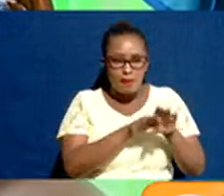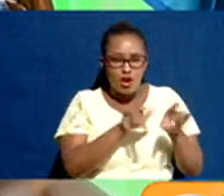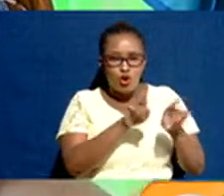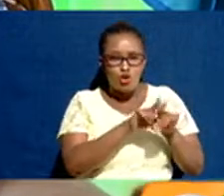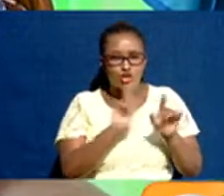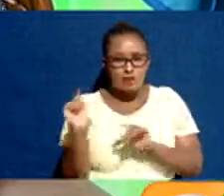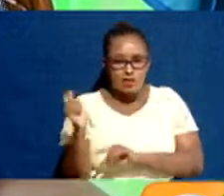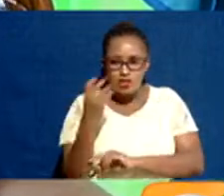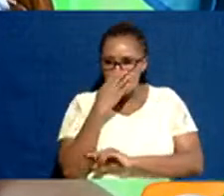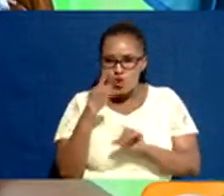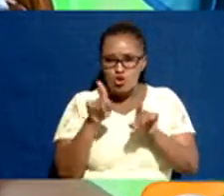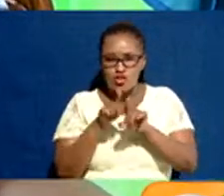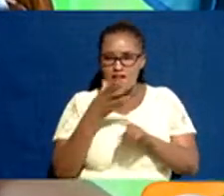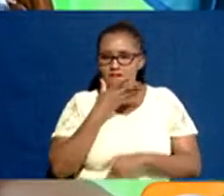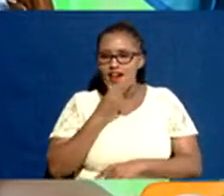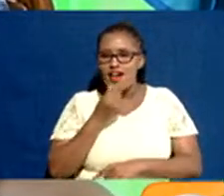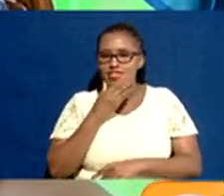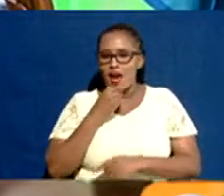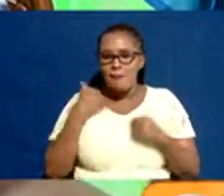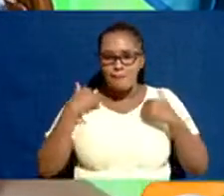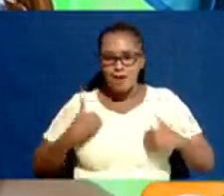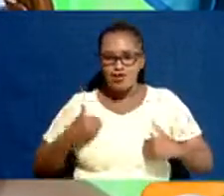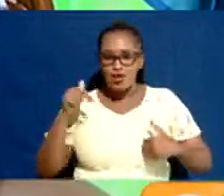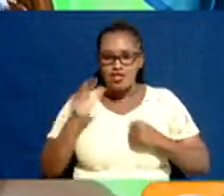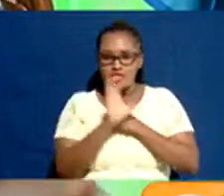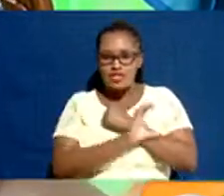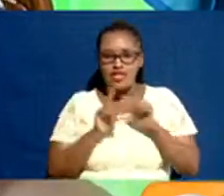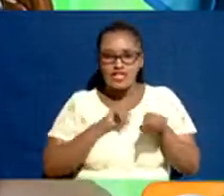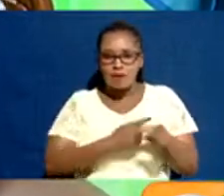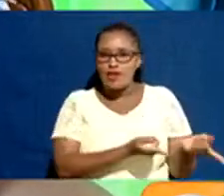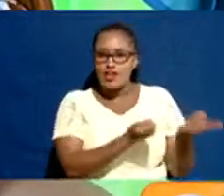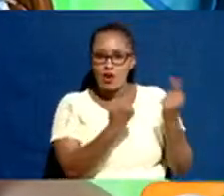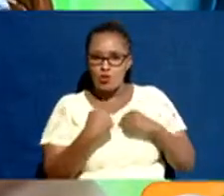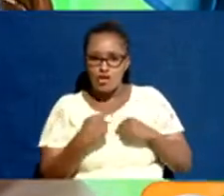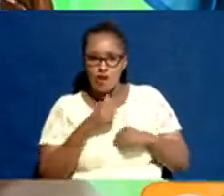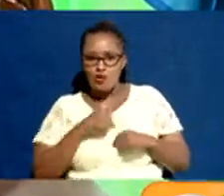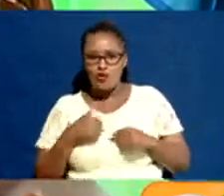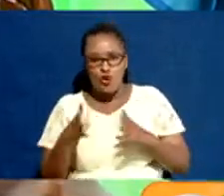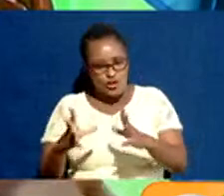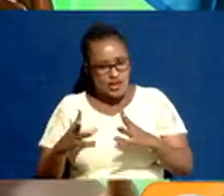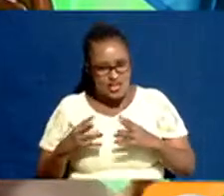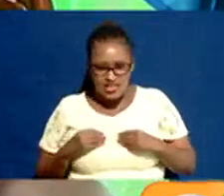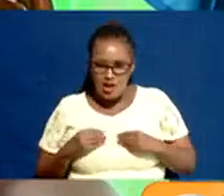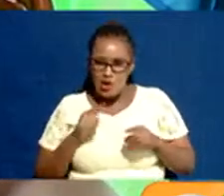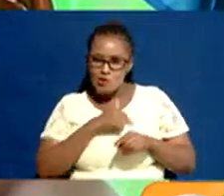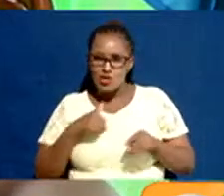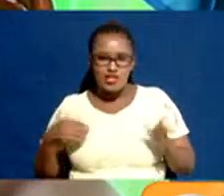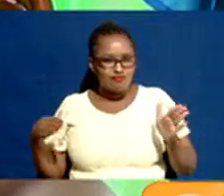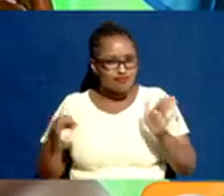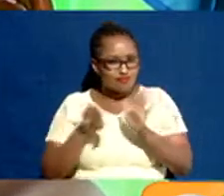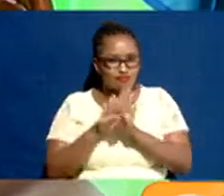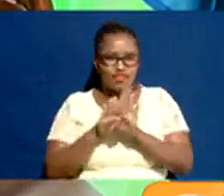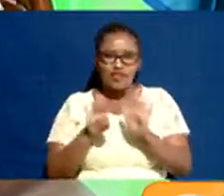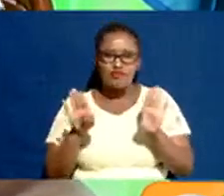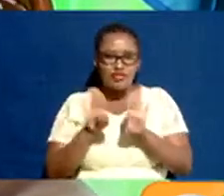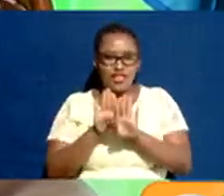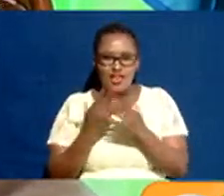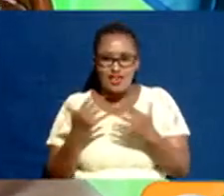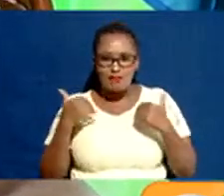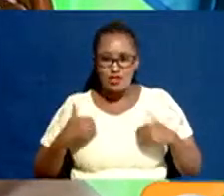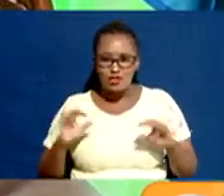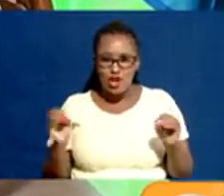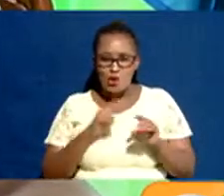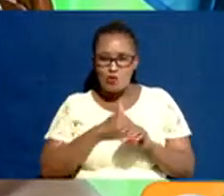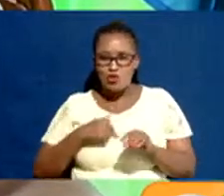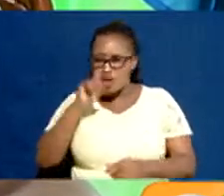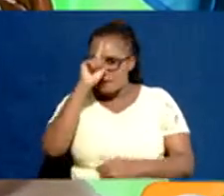He is the father figure of this country. When they come knocking, our doors are open. We will not lock anybody out. In fact, we believe